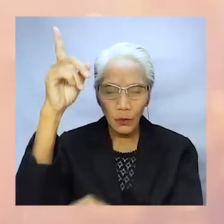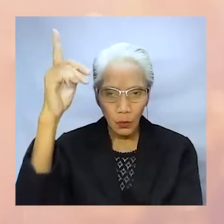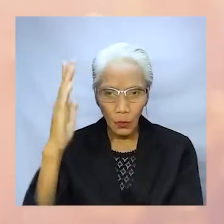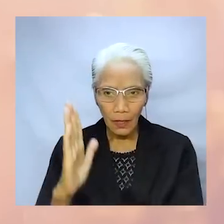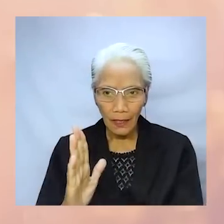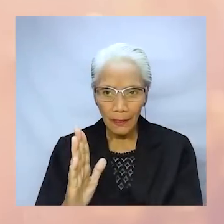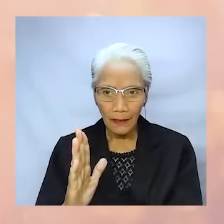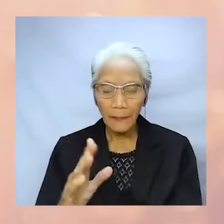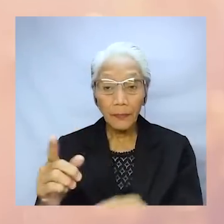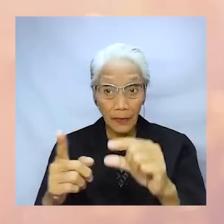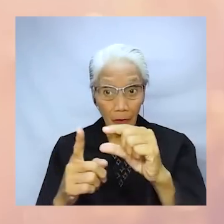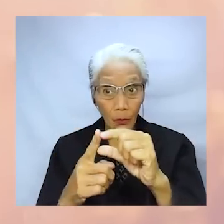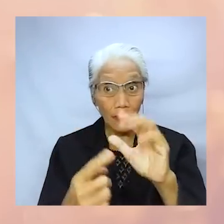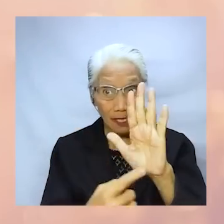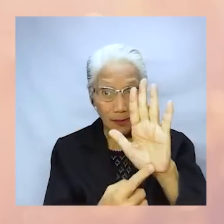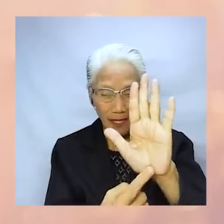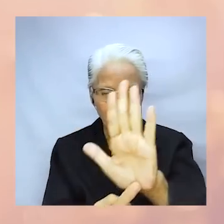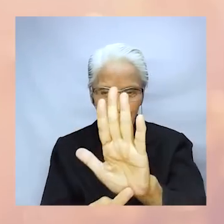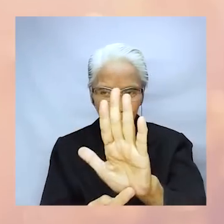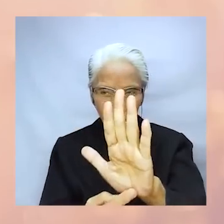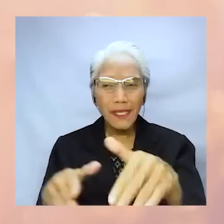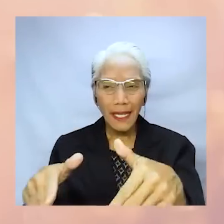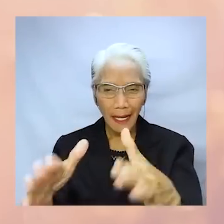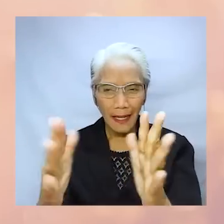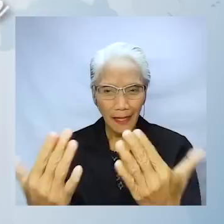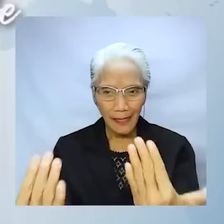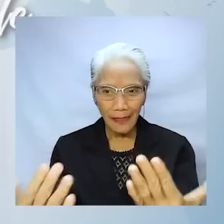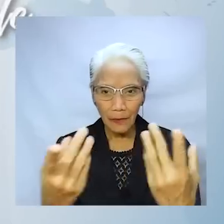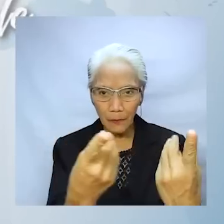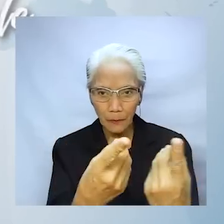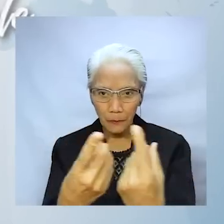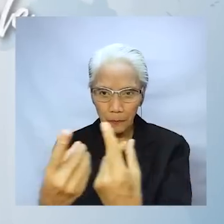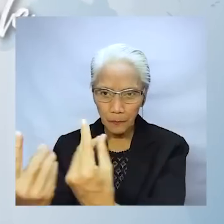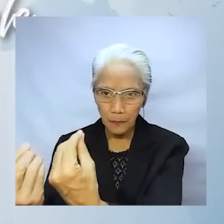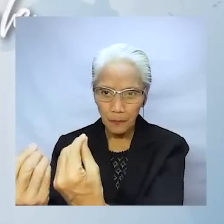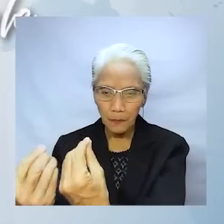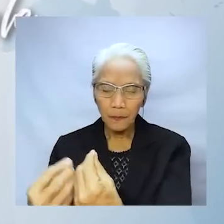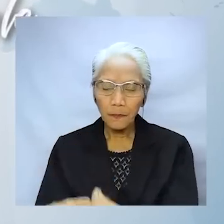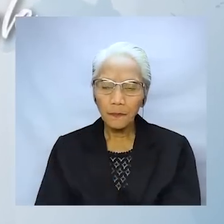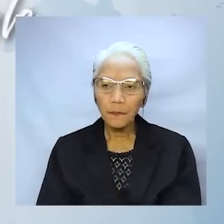The word has been exposed. Let us now fulfill it.